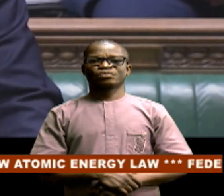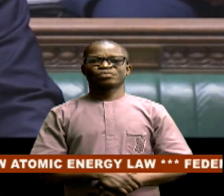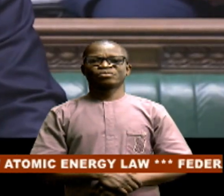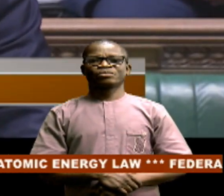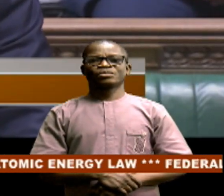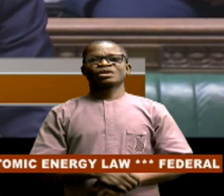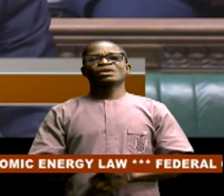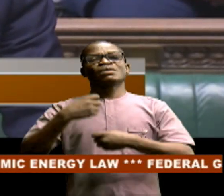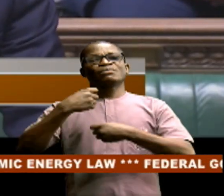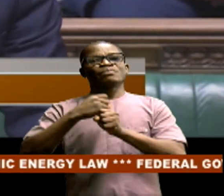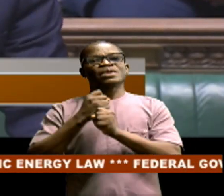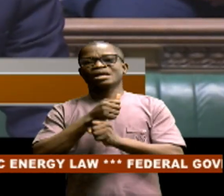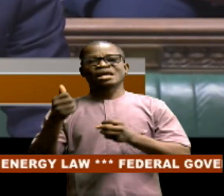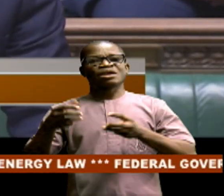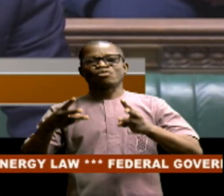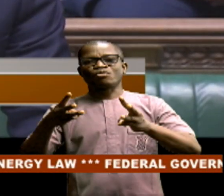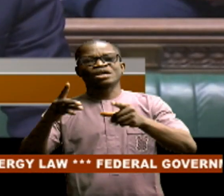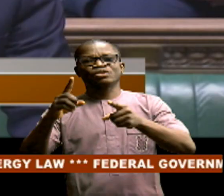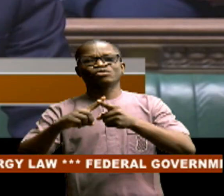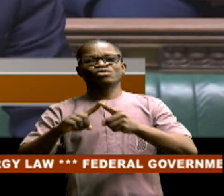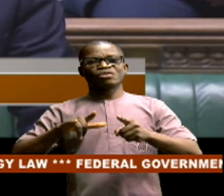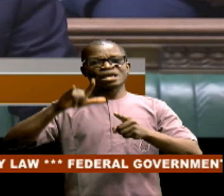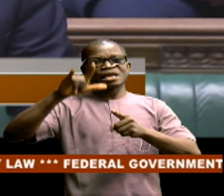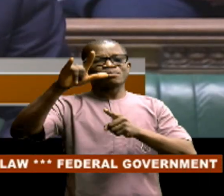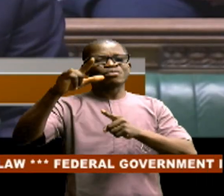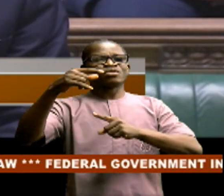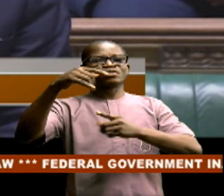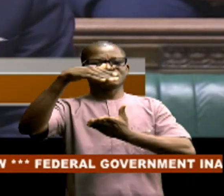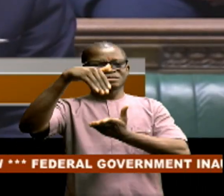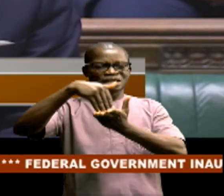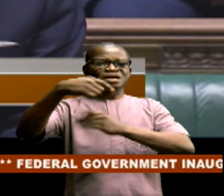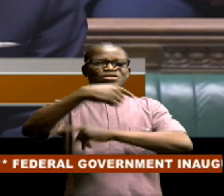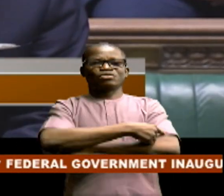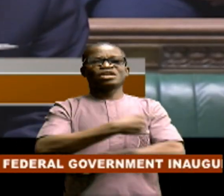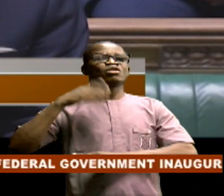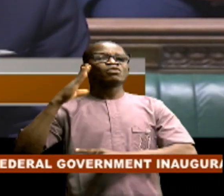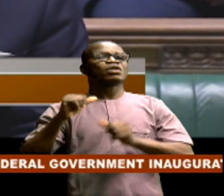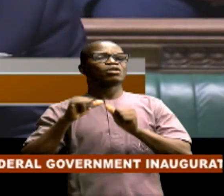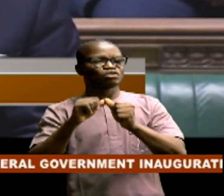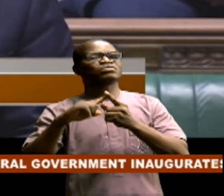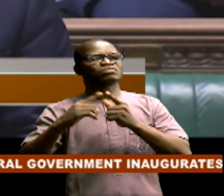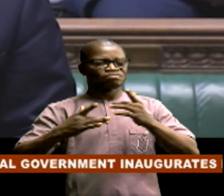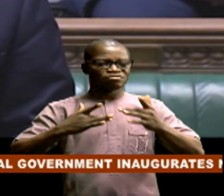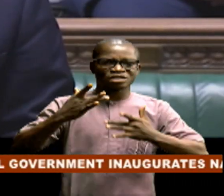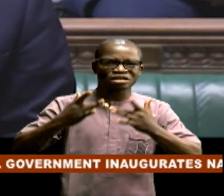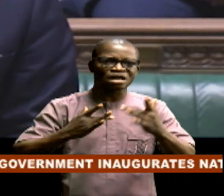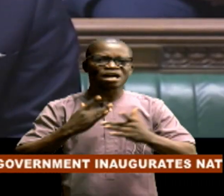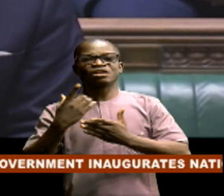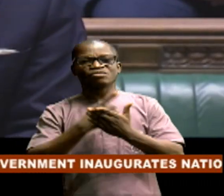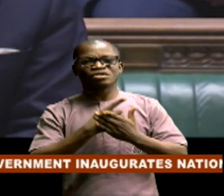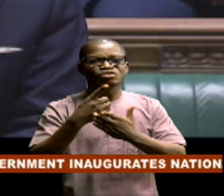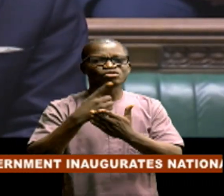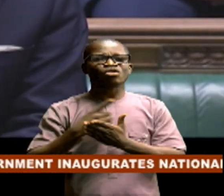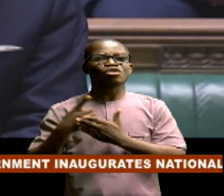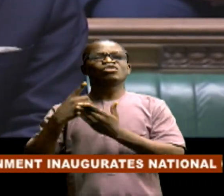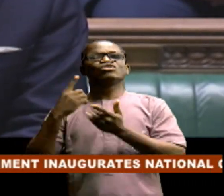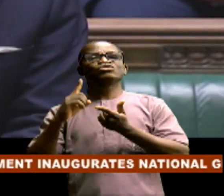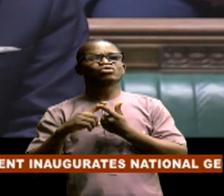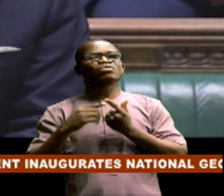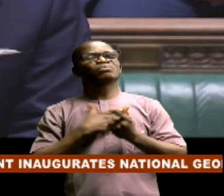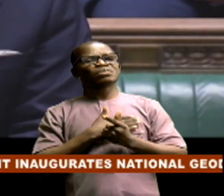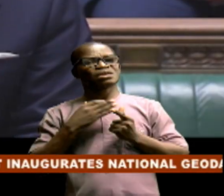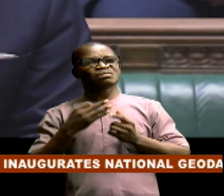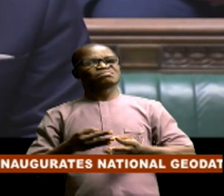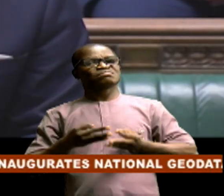make their way to the airport today. We will continue to engage with our international partners to attempt to extend